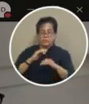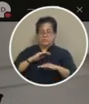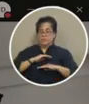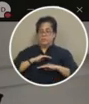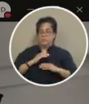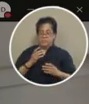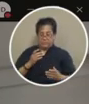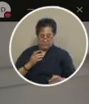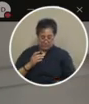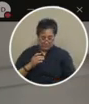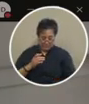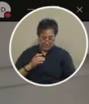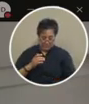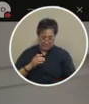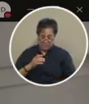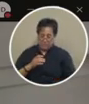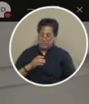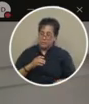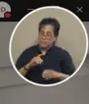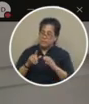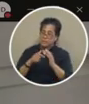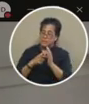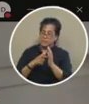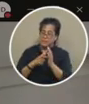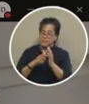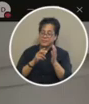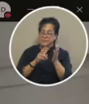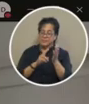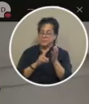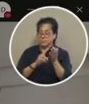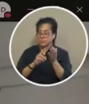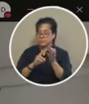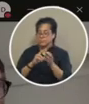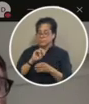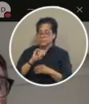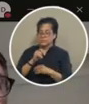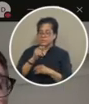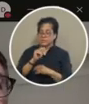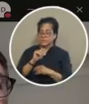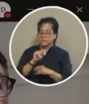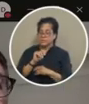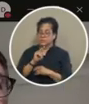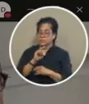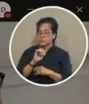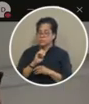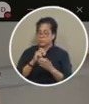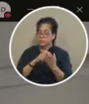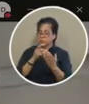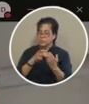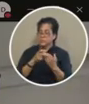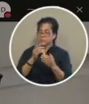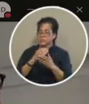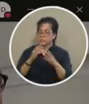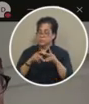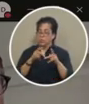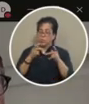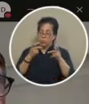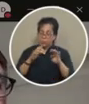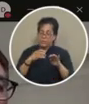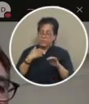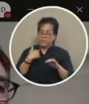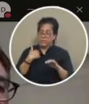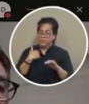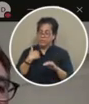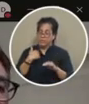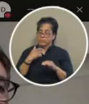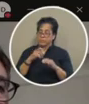mean, this is a signature project. According to some of my neighborhood associations, they already have